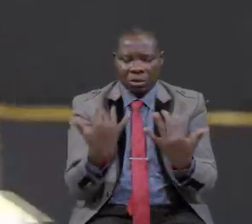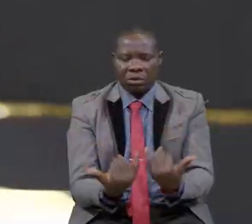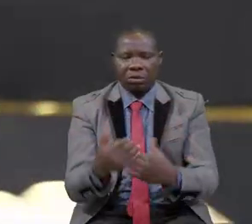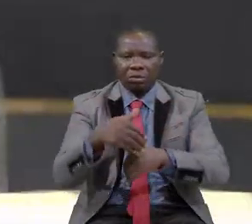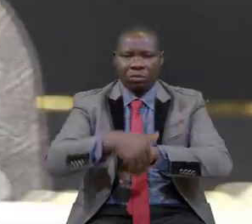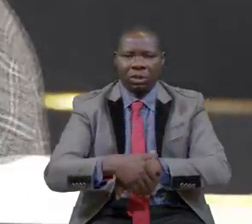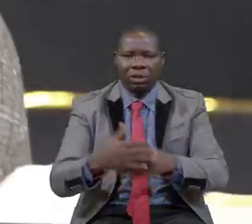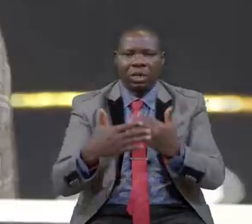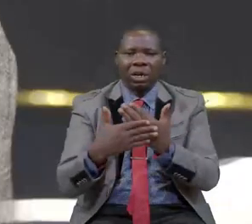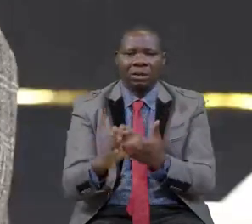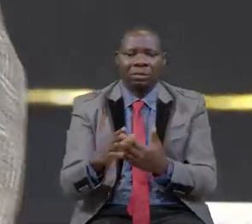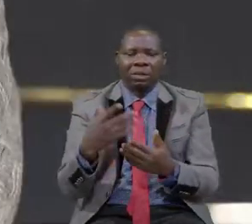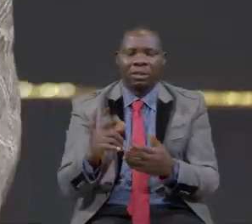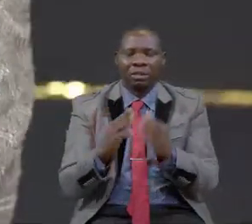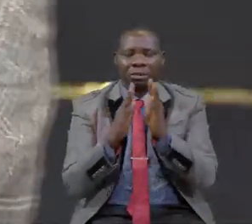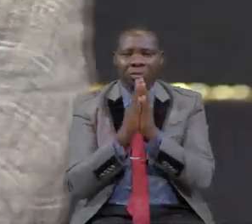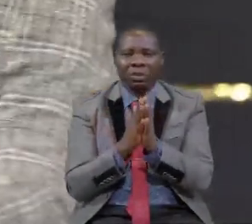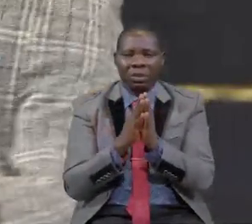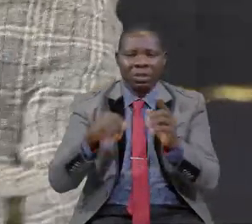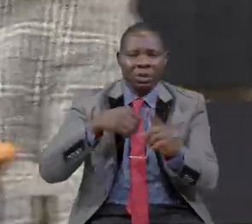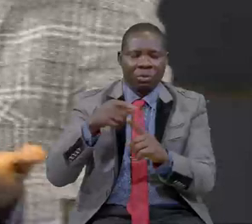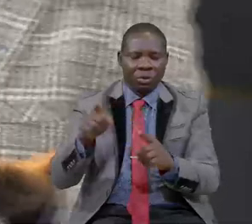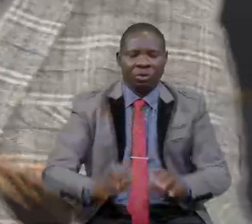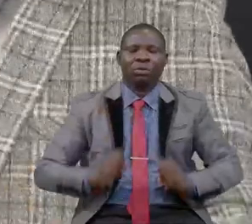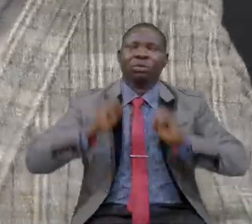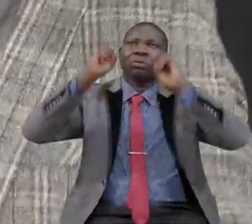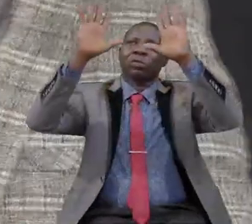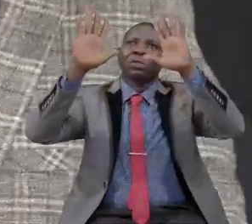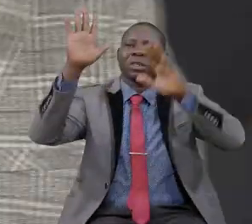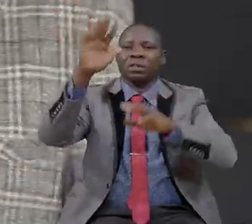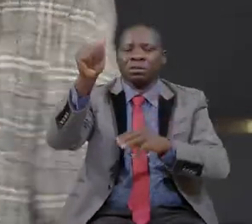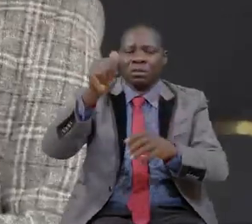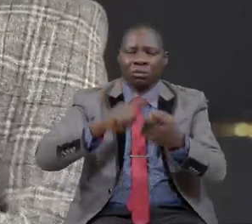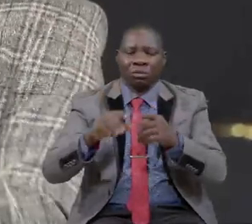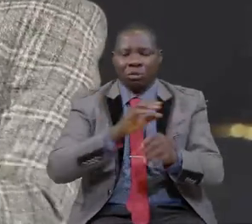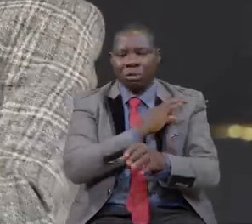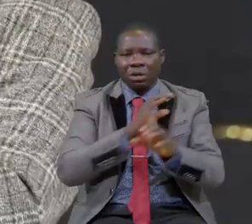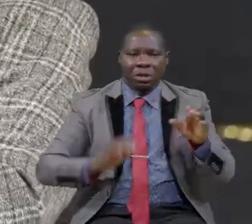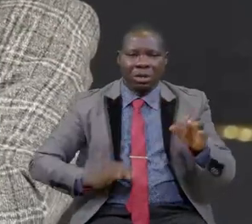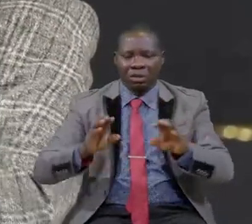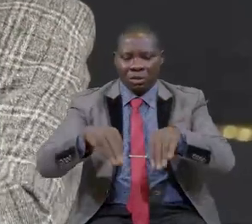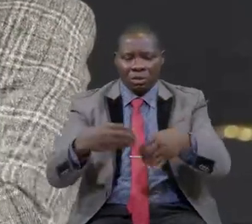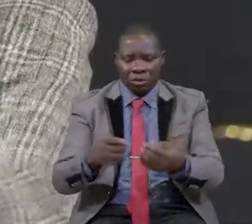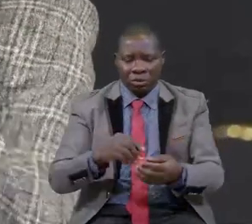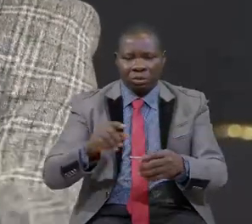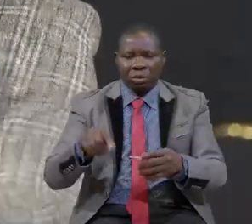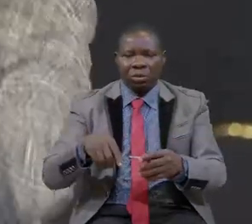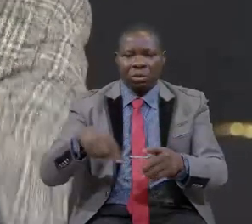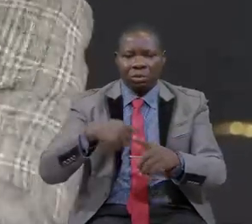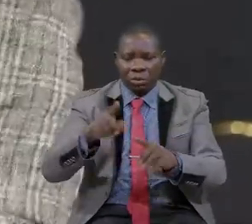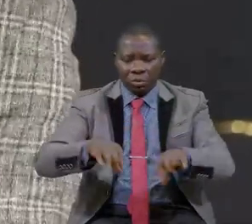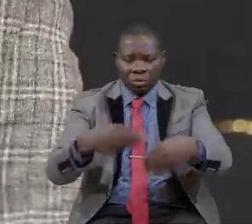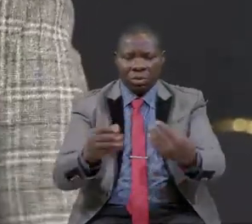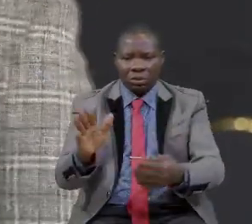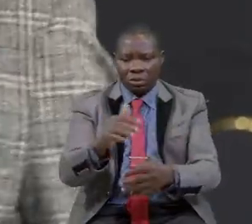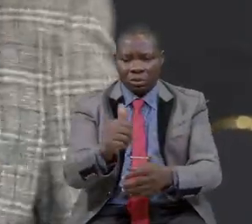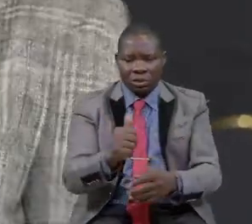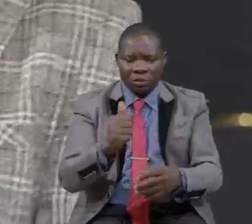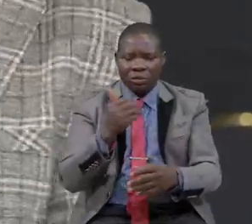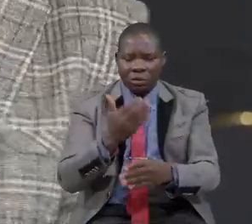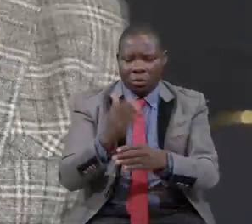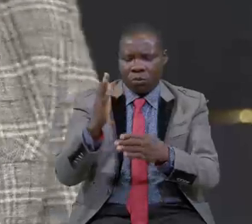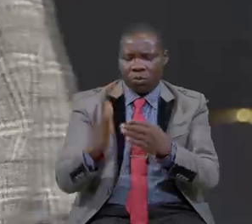the prayer, when you surrender yourself to Christ, when you give yourself wholeheartedly unto